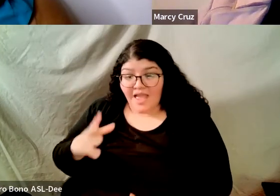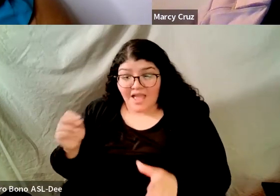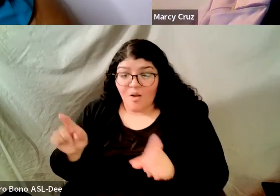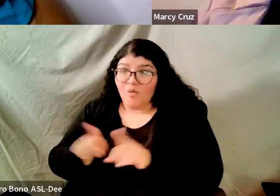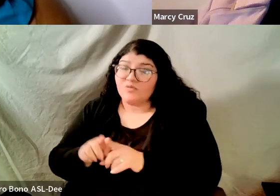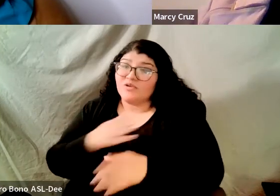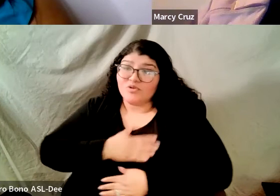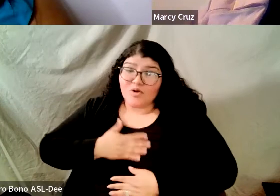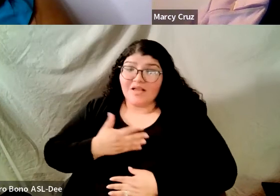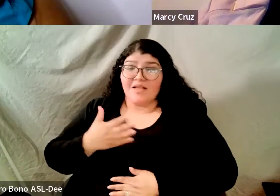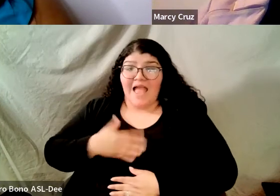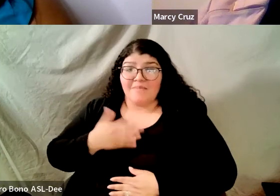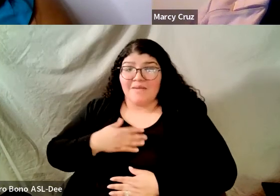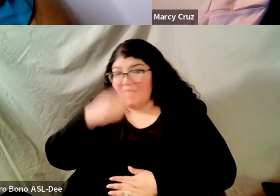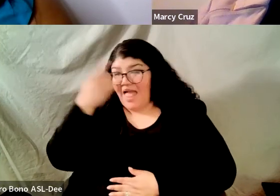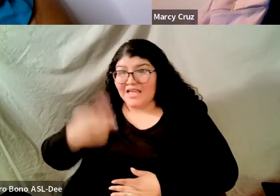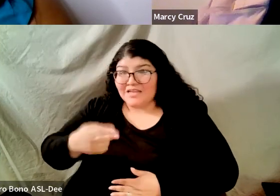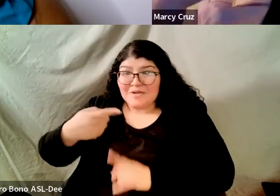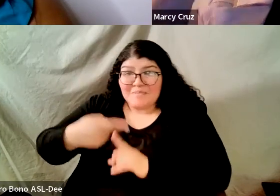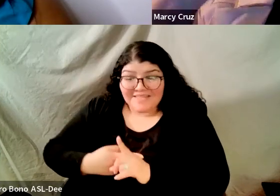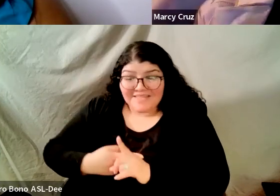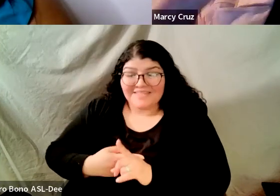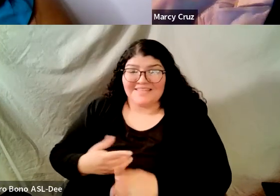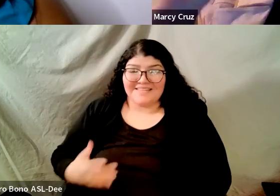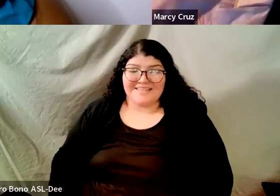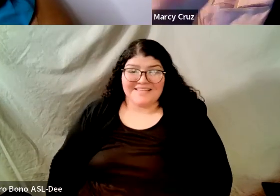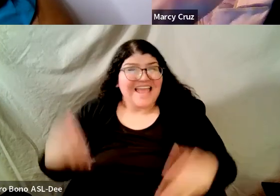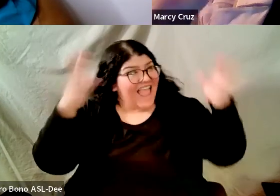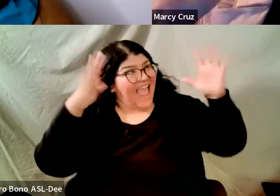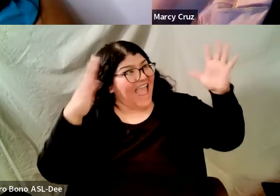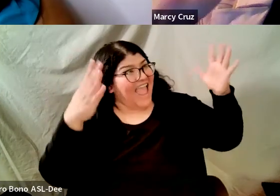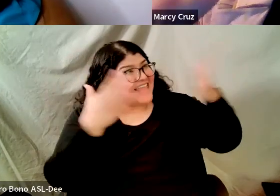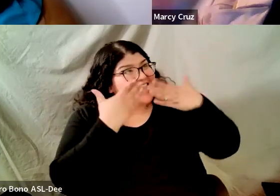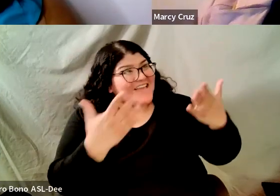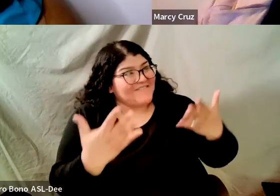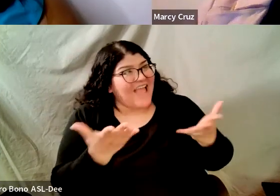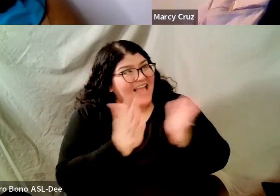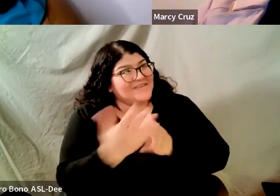and happy Black History Month. Yay. Thank you for having me.